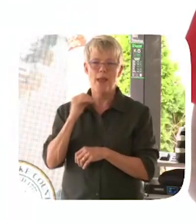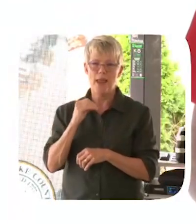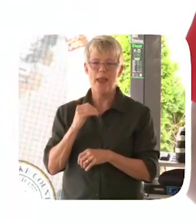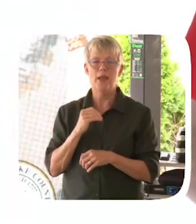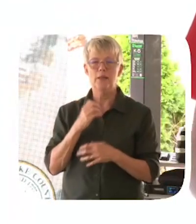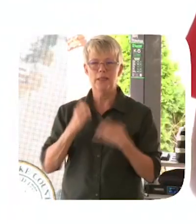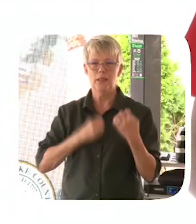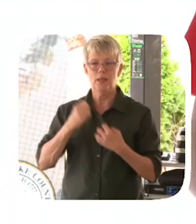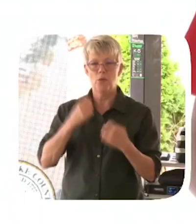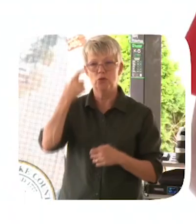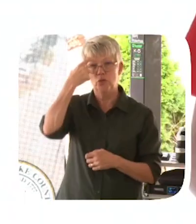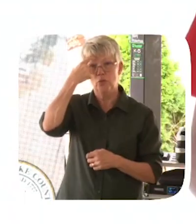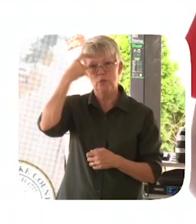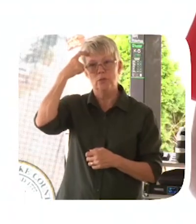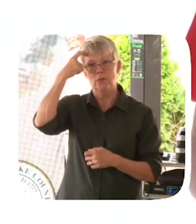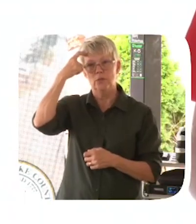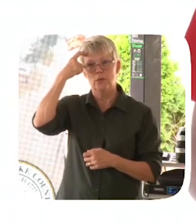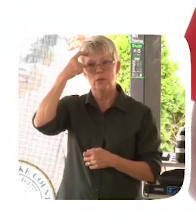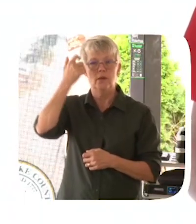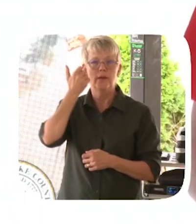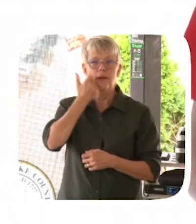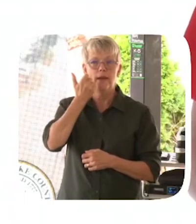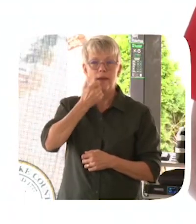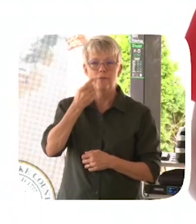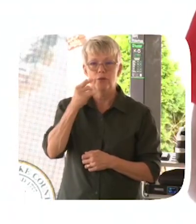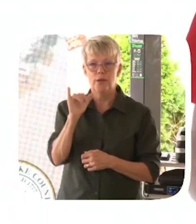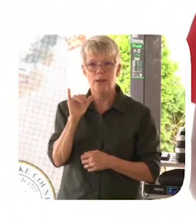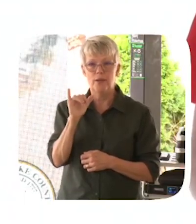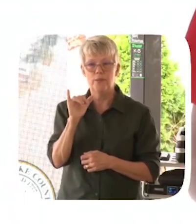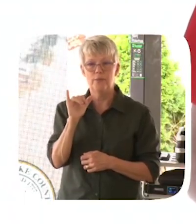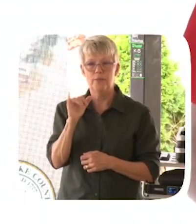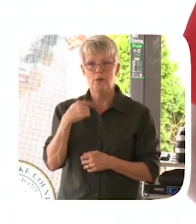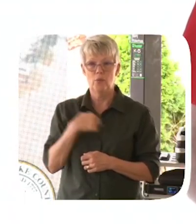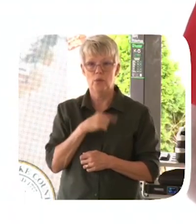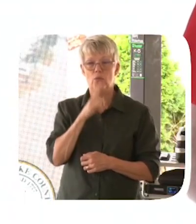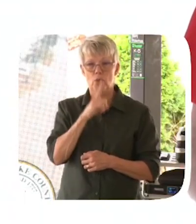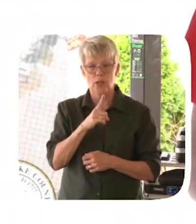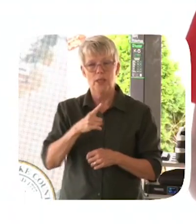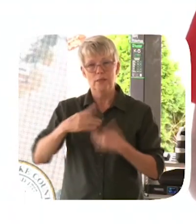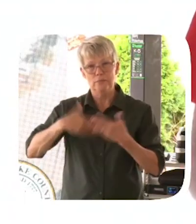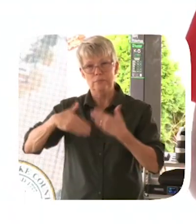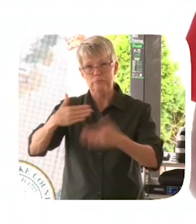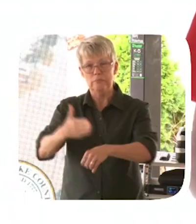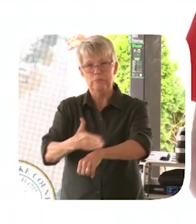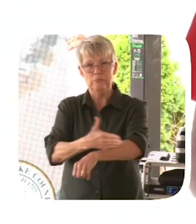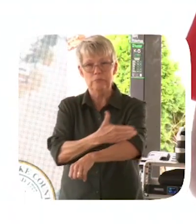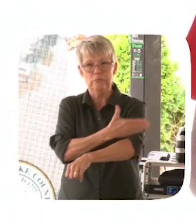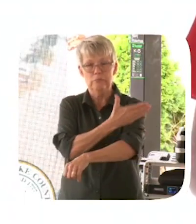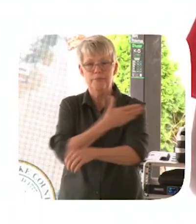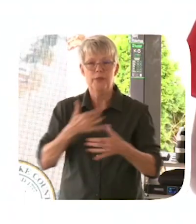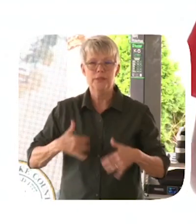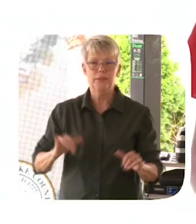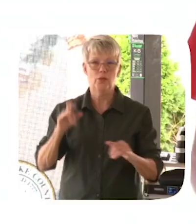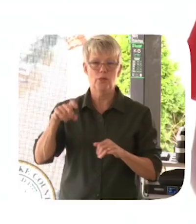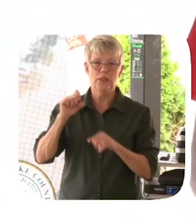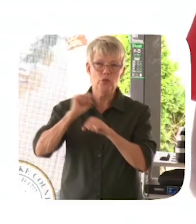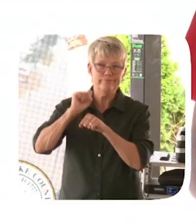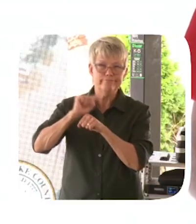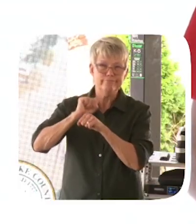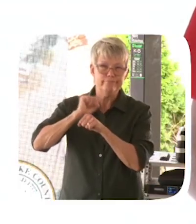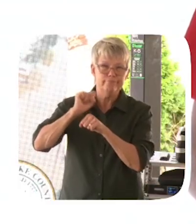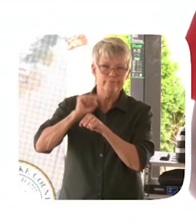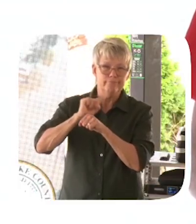of Hurricane Helene with them each and every day. We've made much progress, but there is still much work to be done as well to restore our